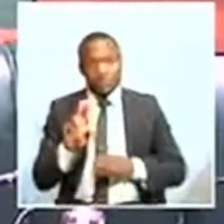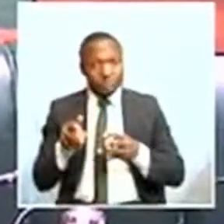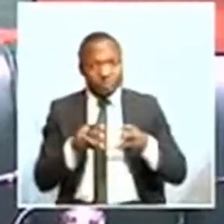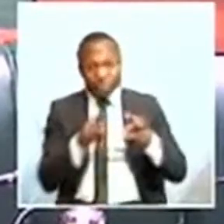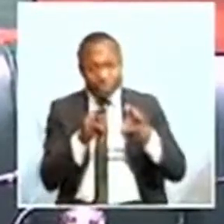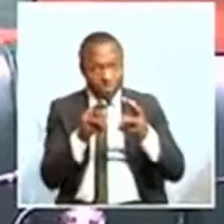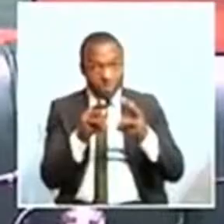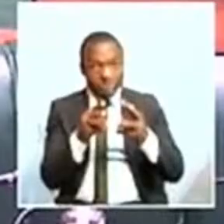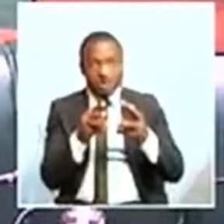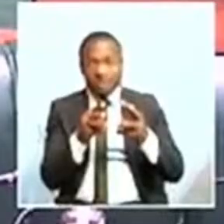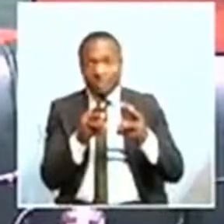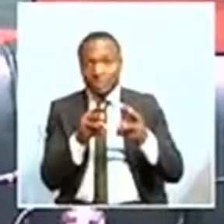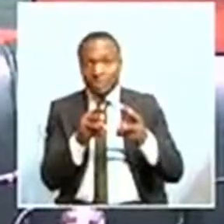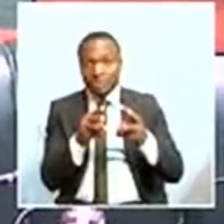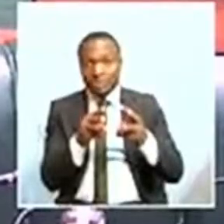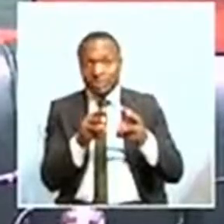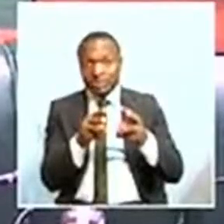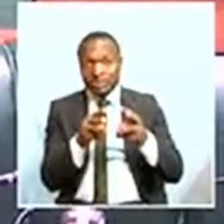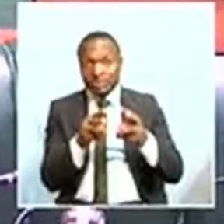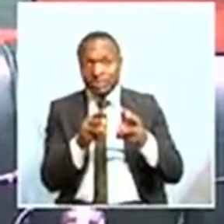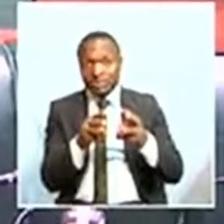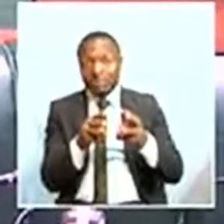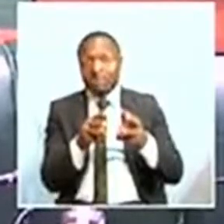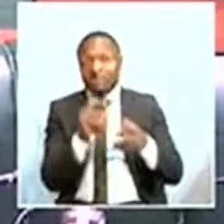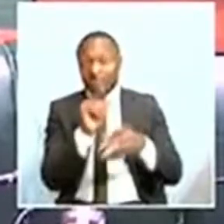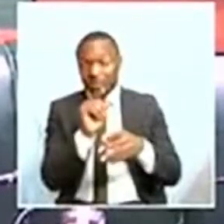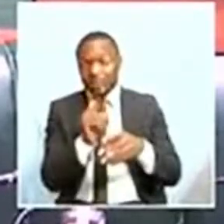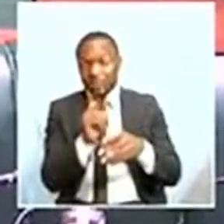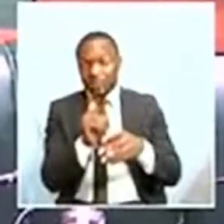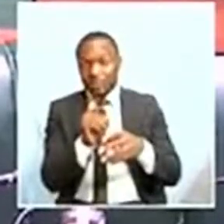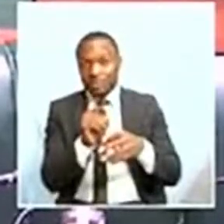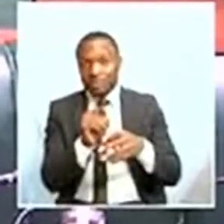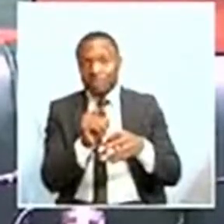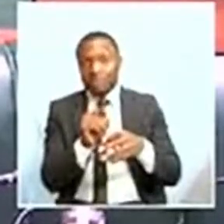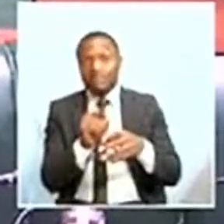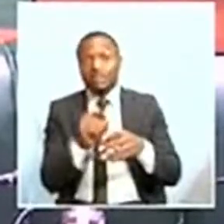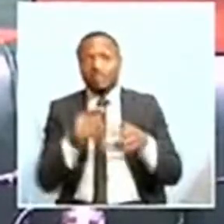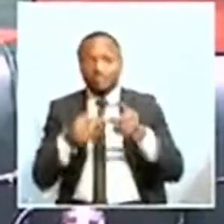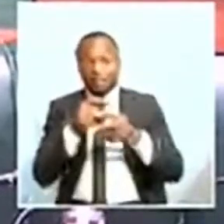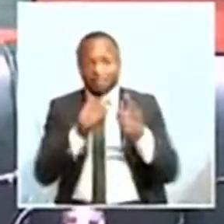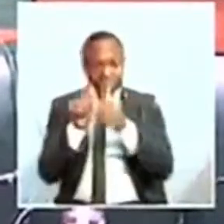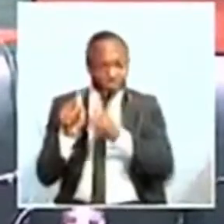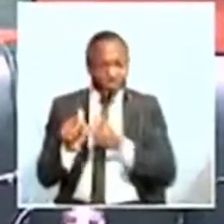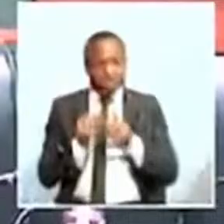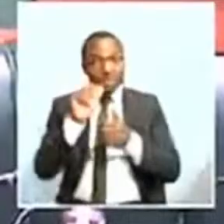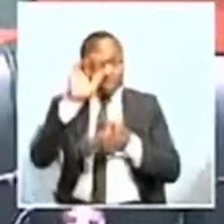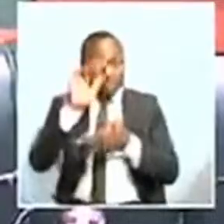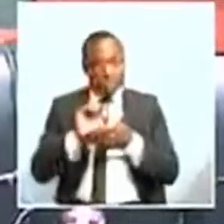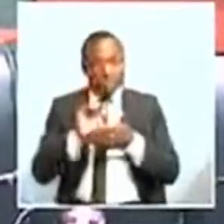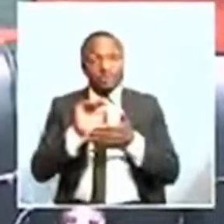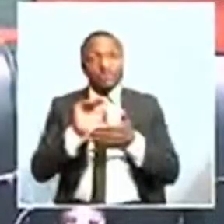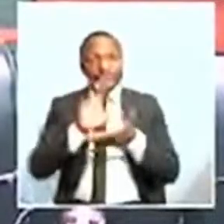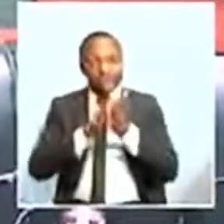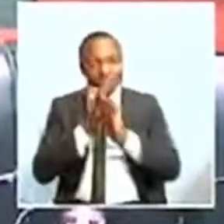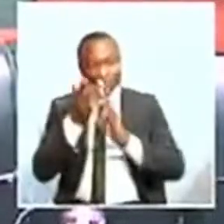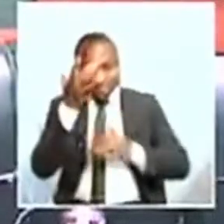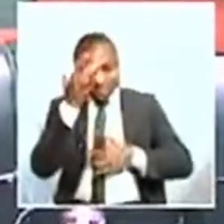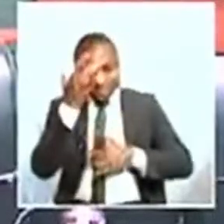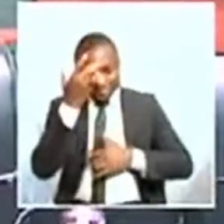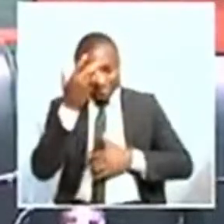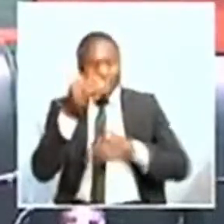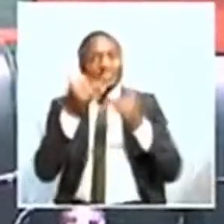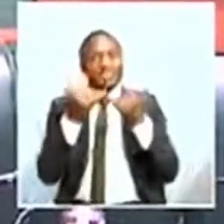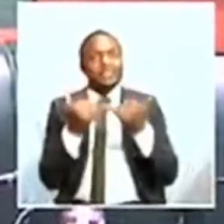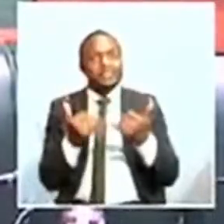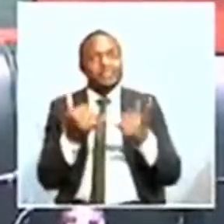during sexual activity to reduce the risk of transmission. I'm sure that's what you wanted to hear.